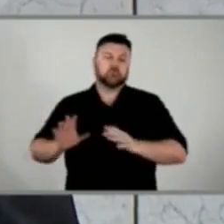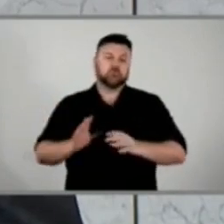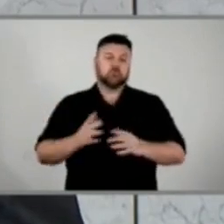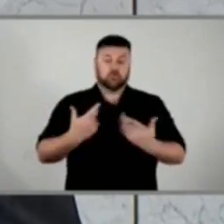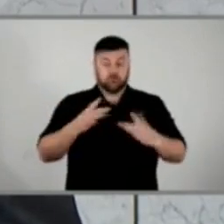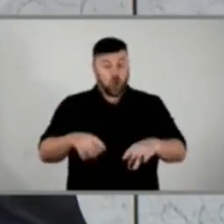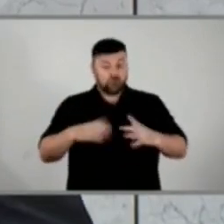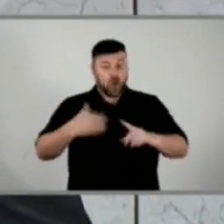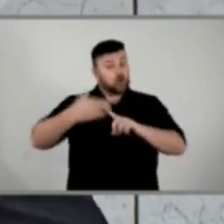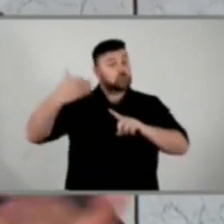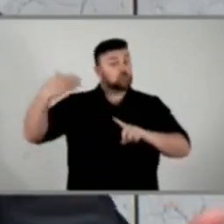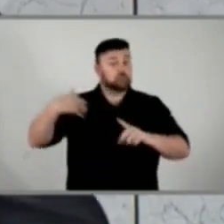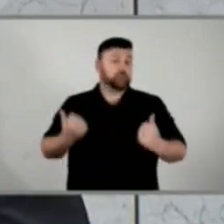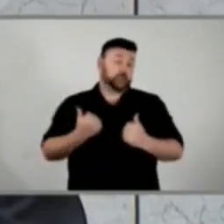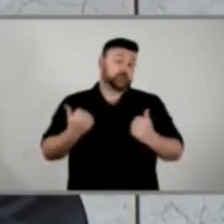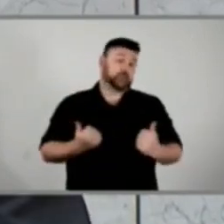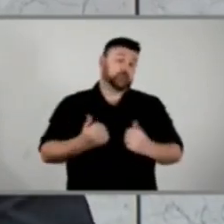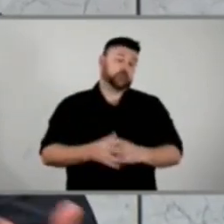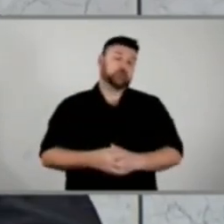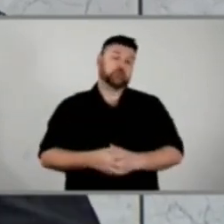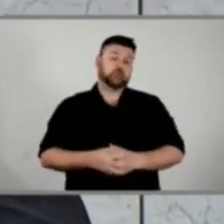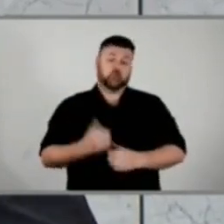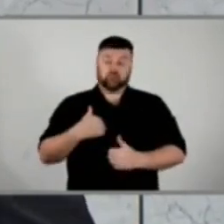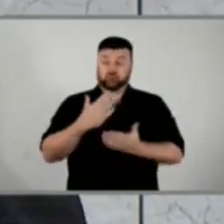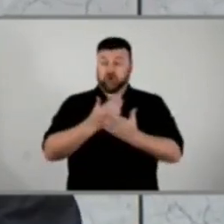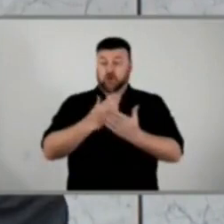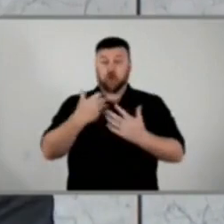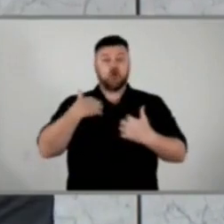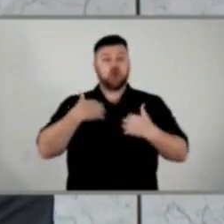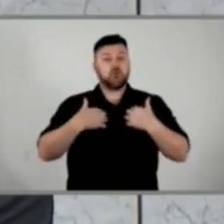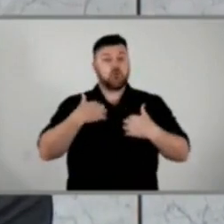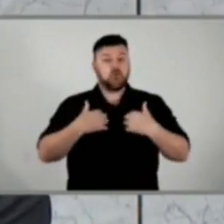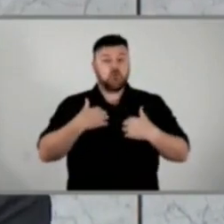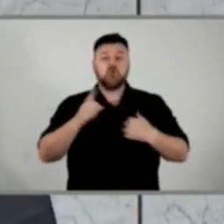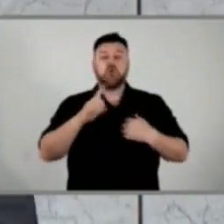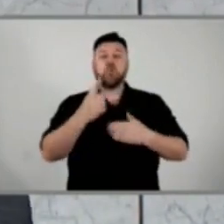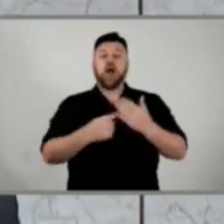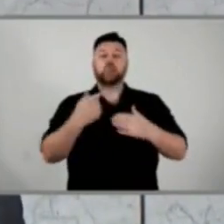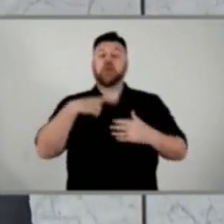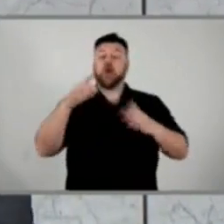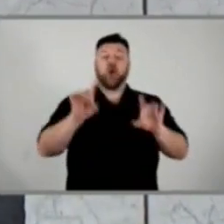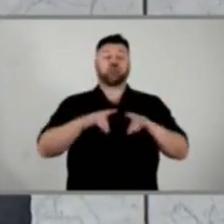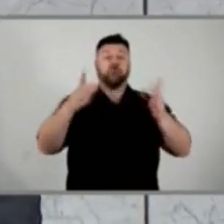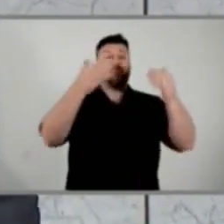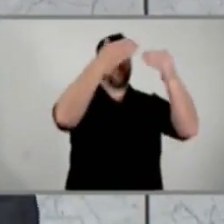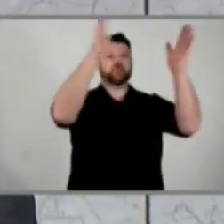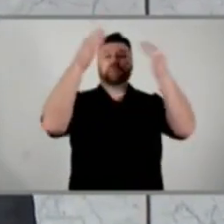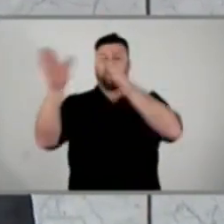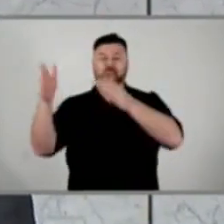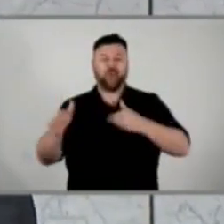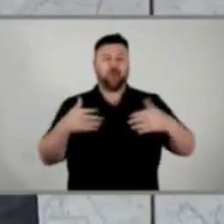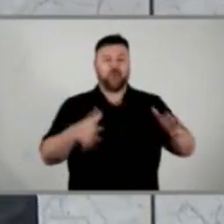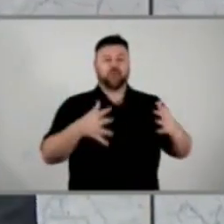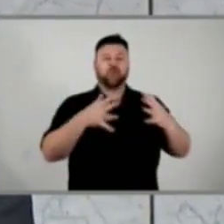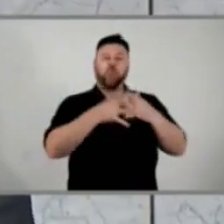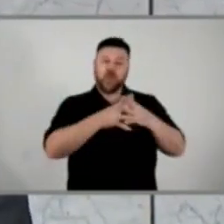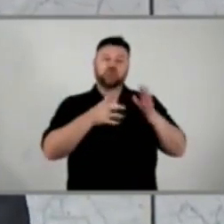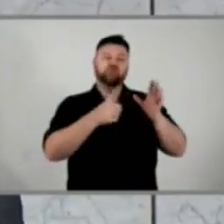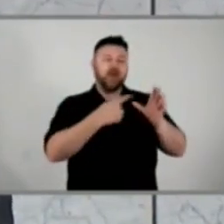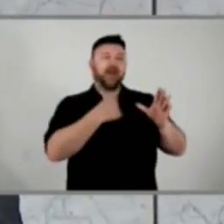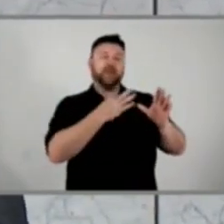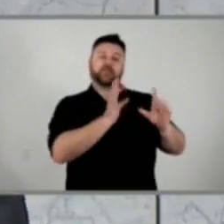contained. So I look forward to the continuing opening up of the country. Western Australia, we understand there are some special